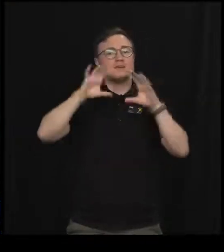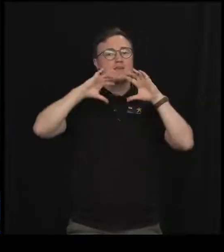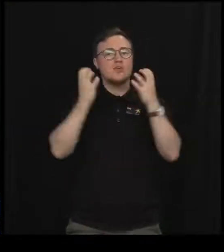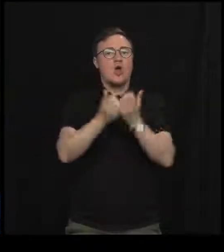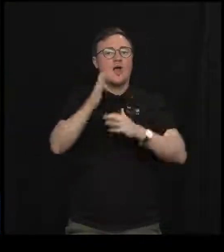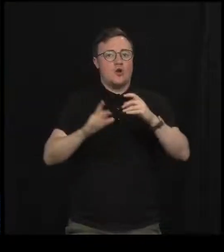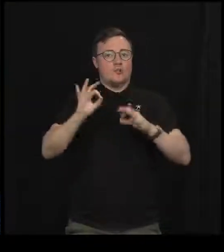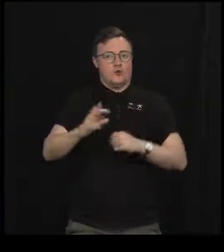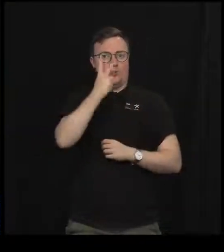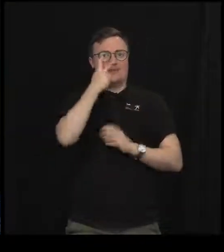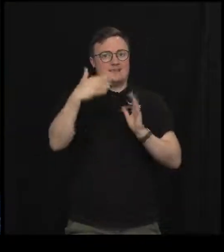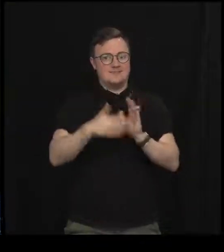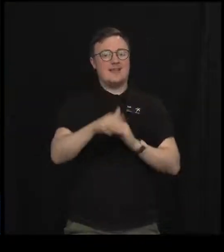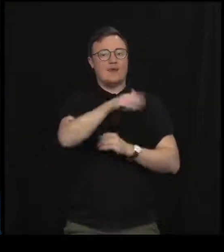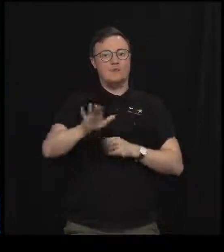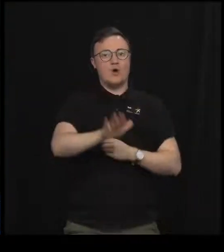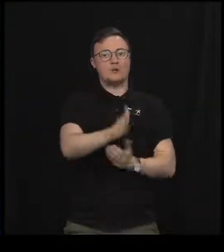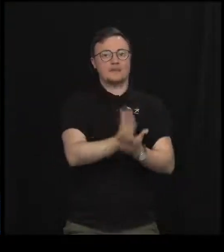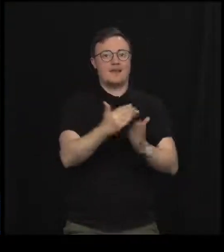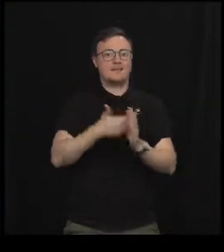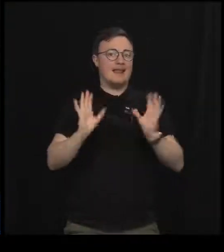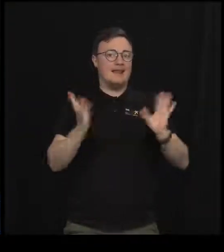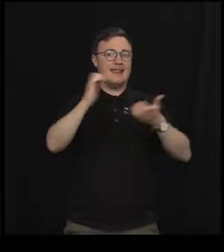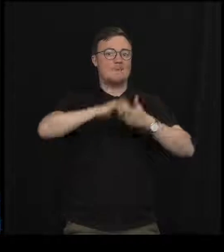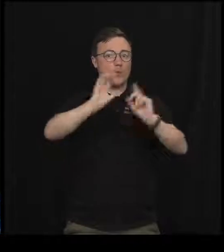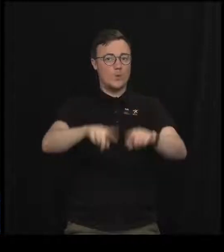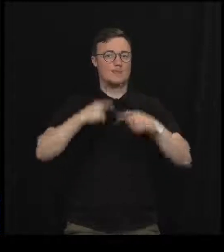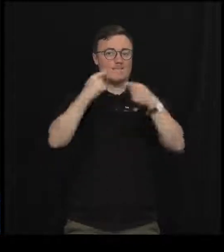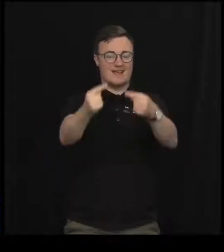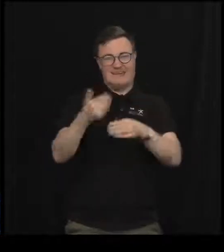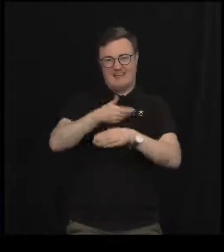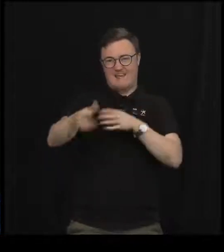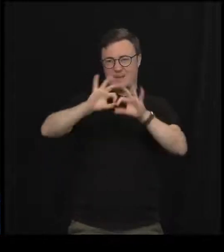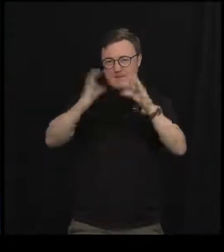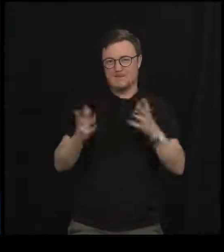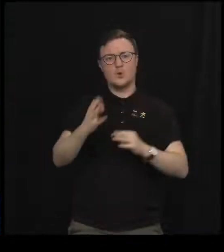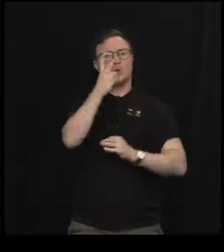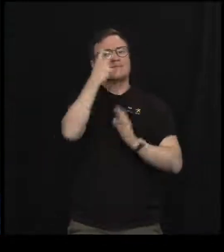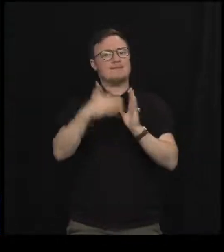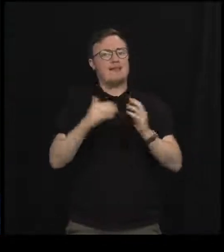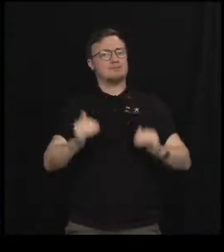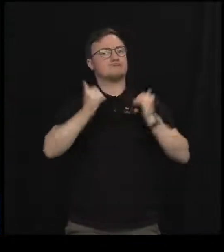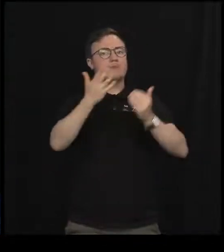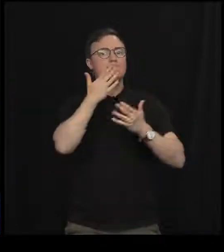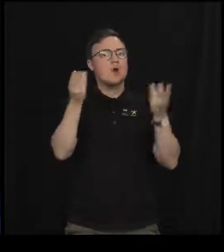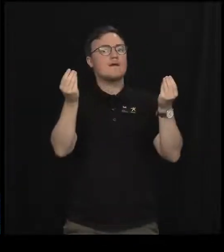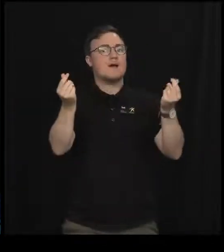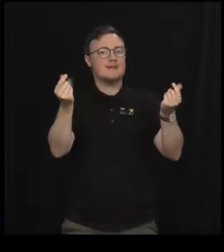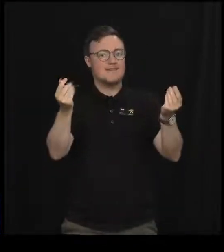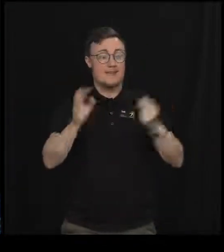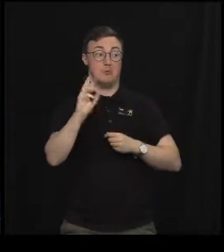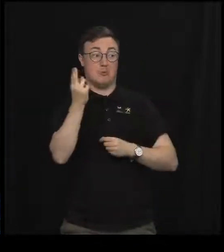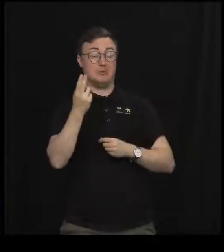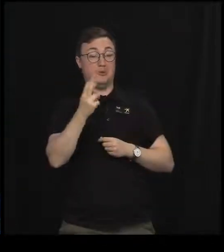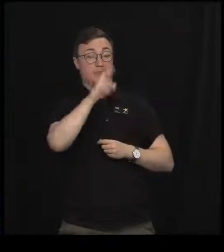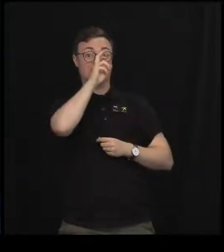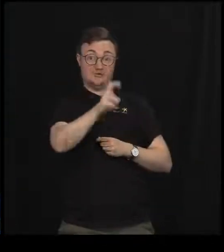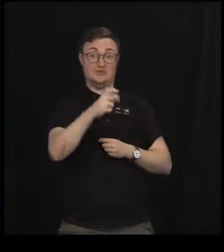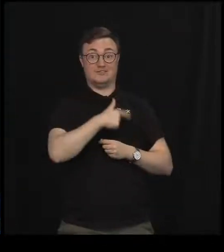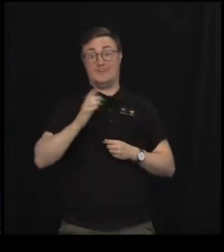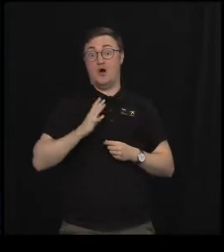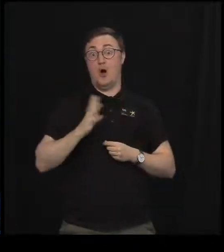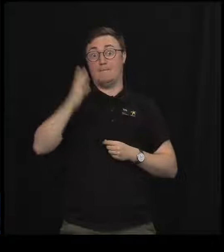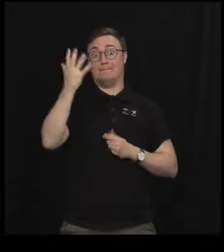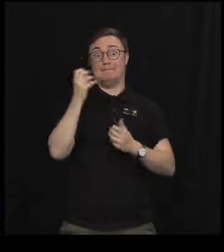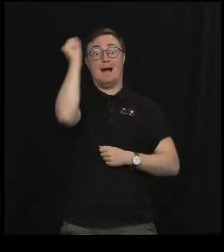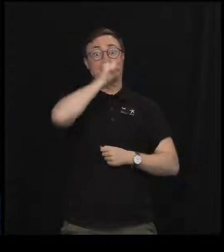Secure Children's Right to Life and Development in the Wake of the Pandemic? And then we've realized we have many more crises now and well.